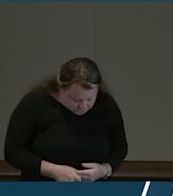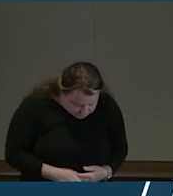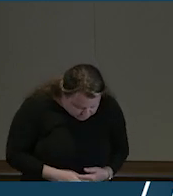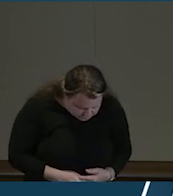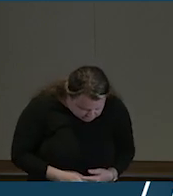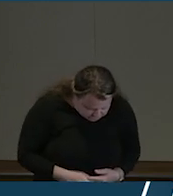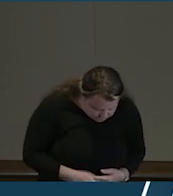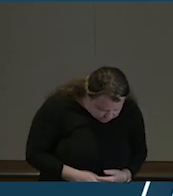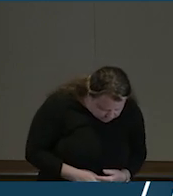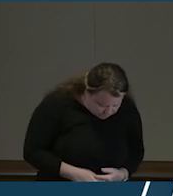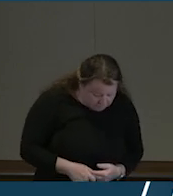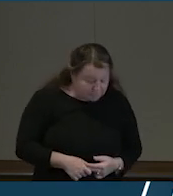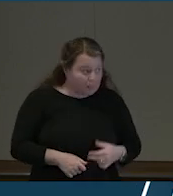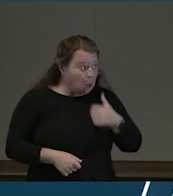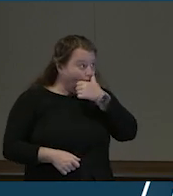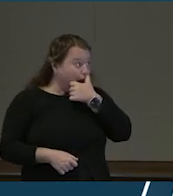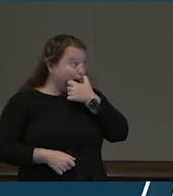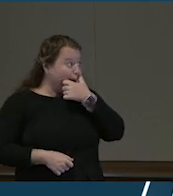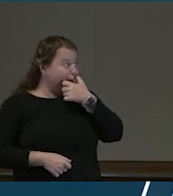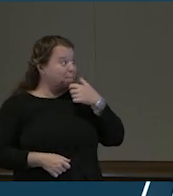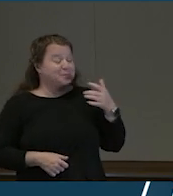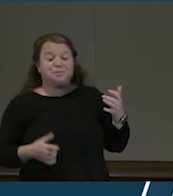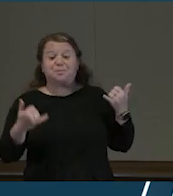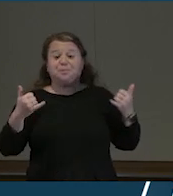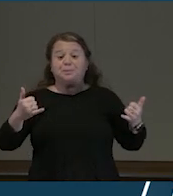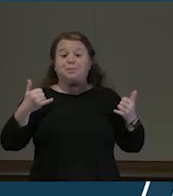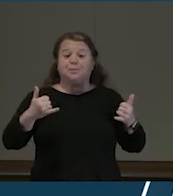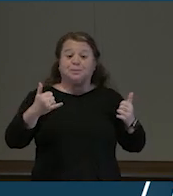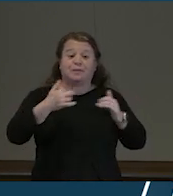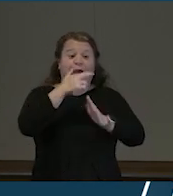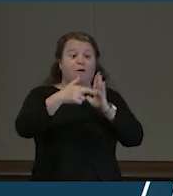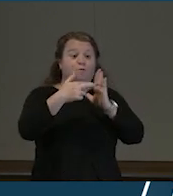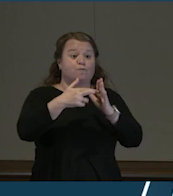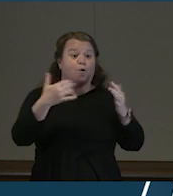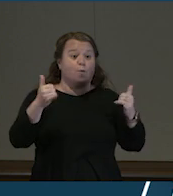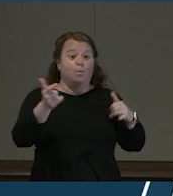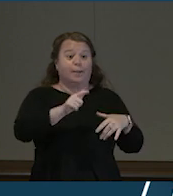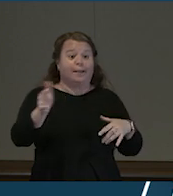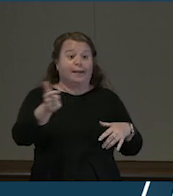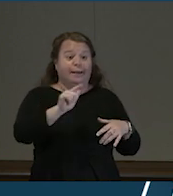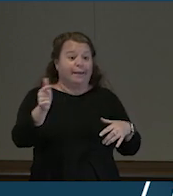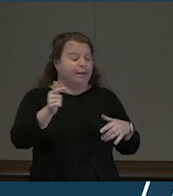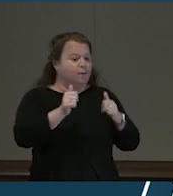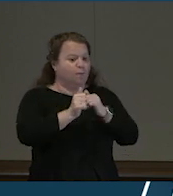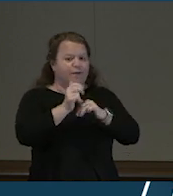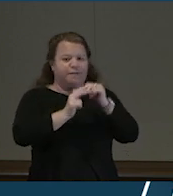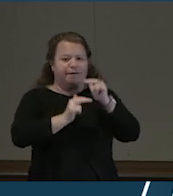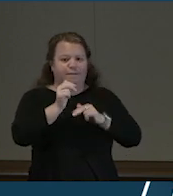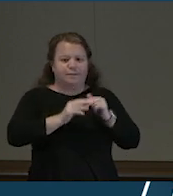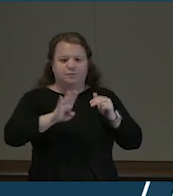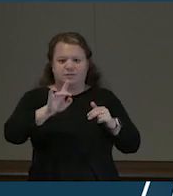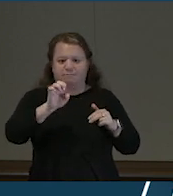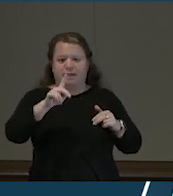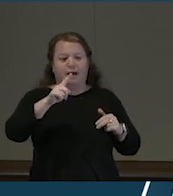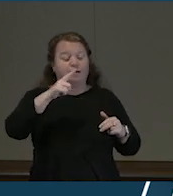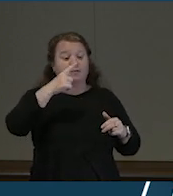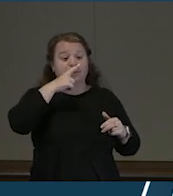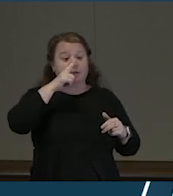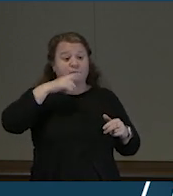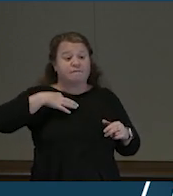So we're going to do a simple role play with our building blocks here. I'll need an